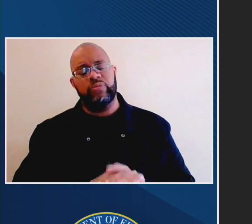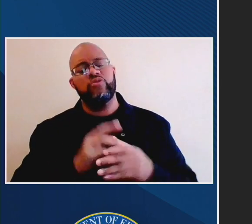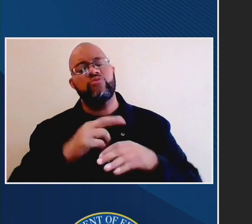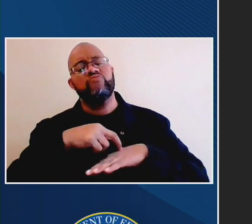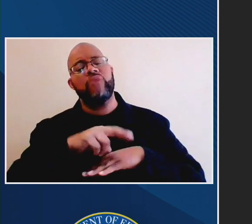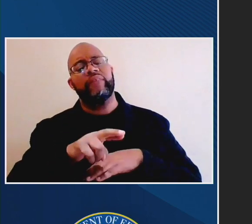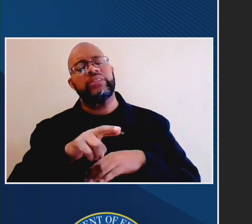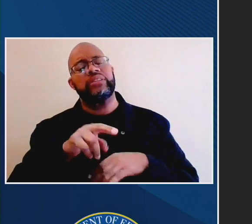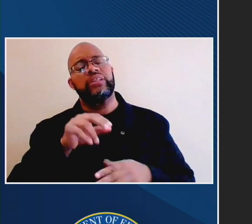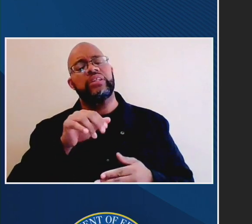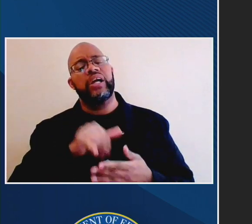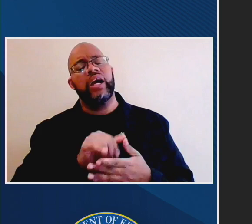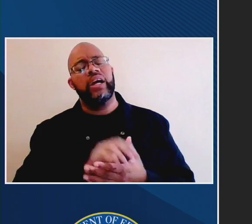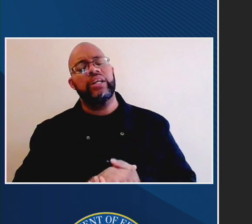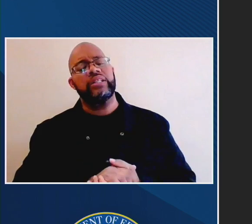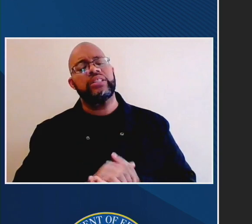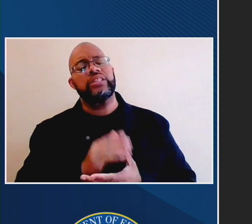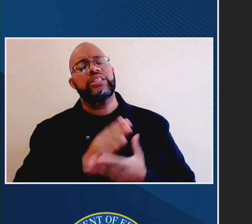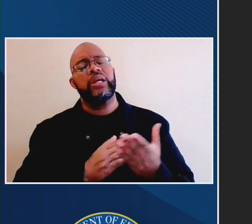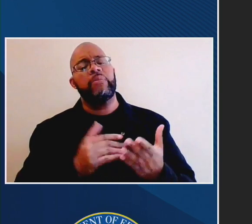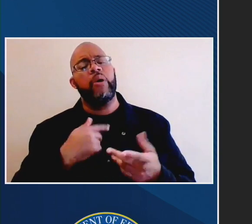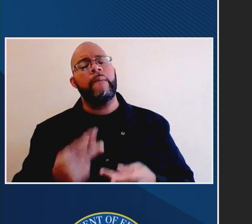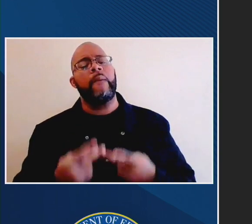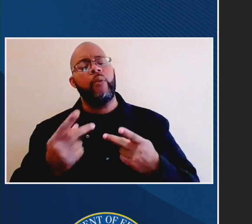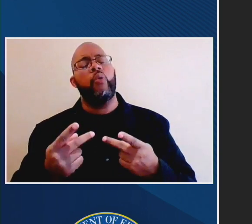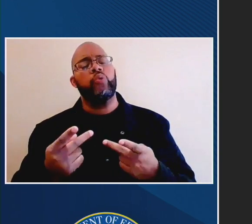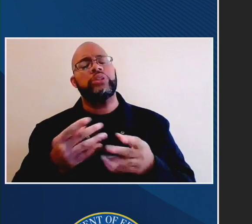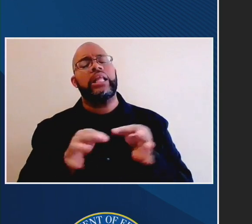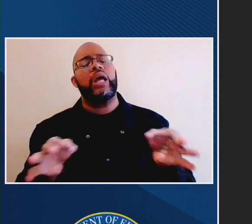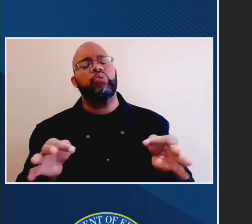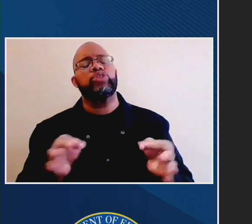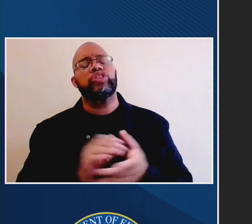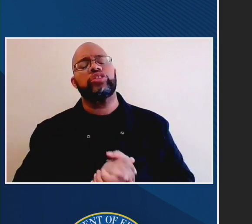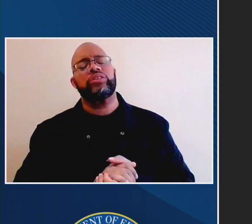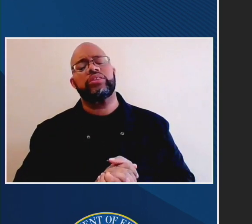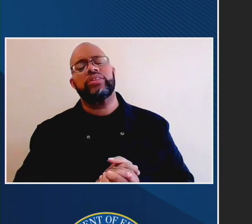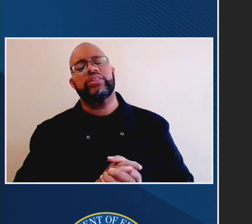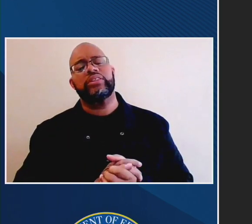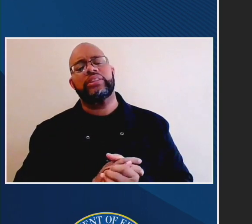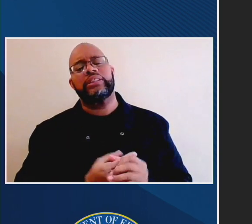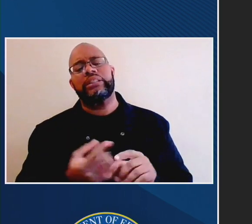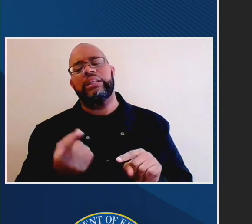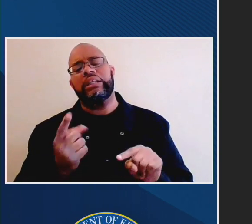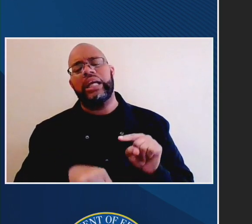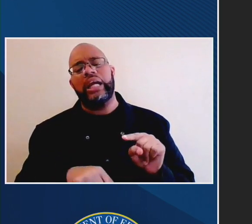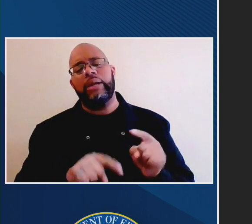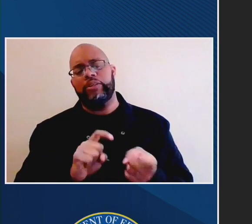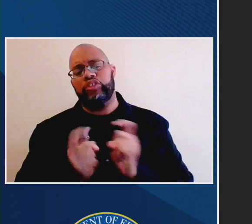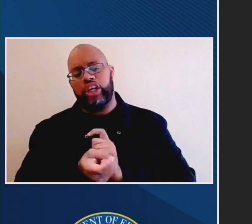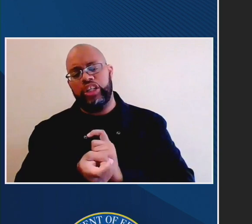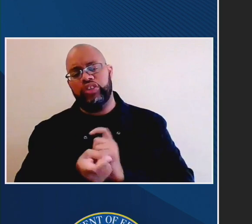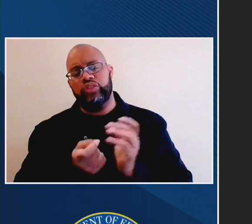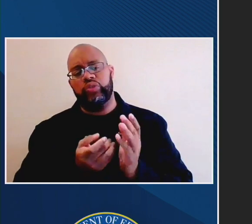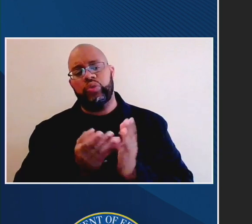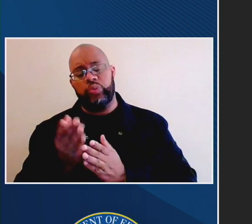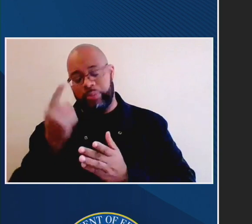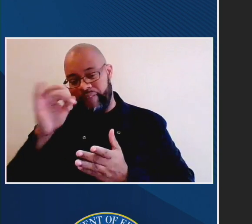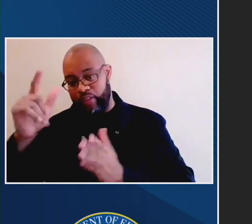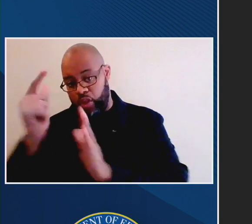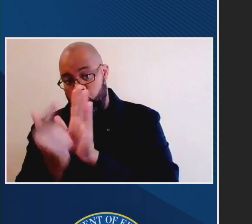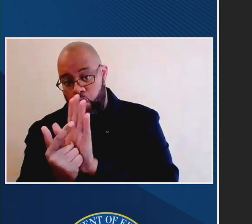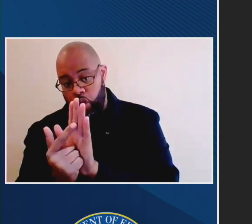including populations normally excluded from these success pathways in parts of the state that were they in some